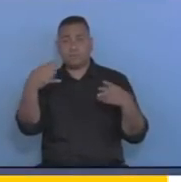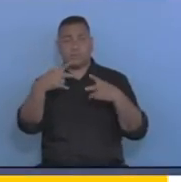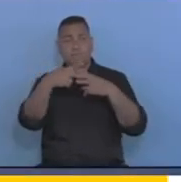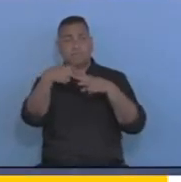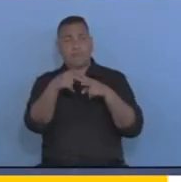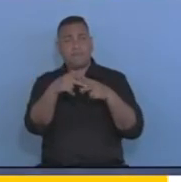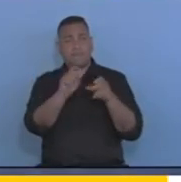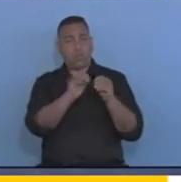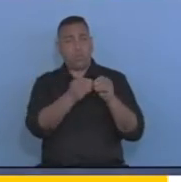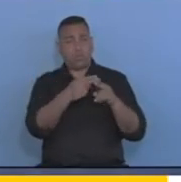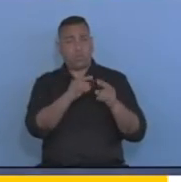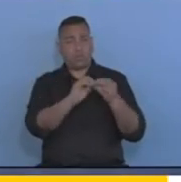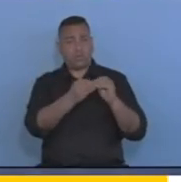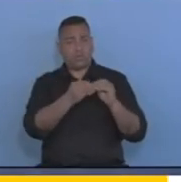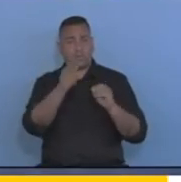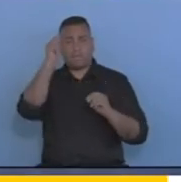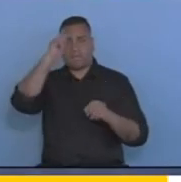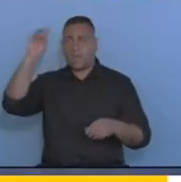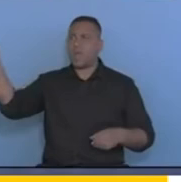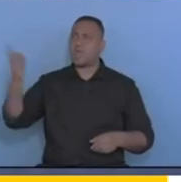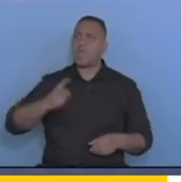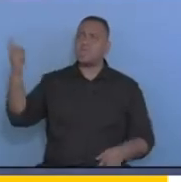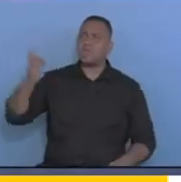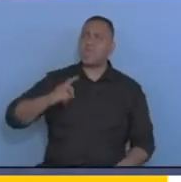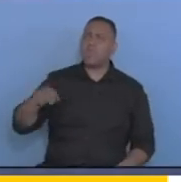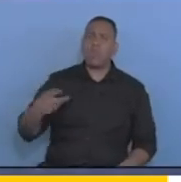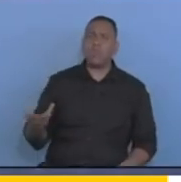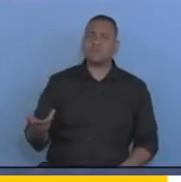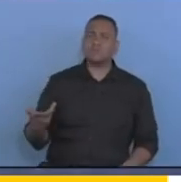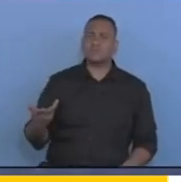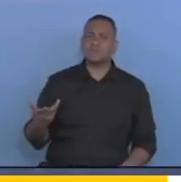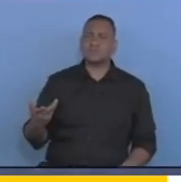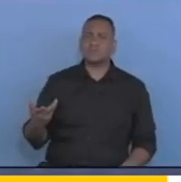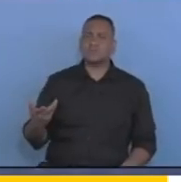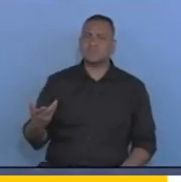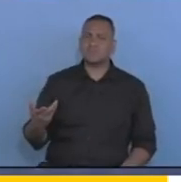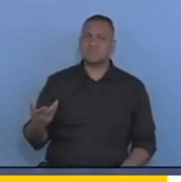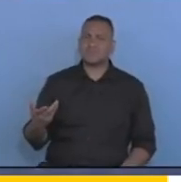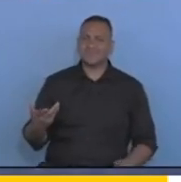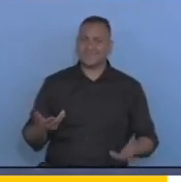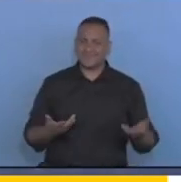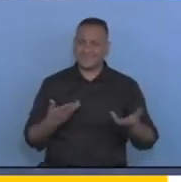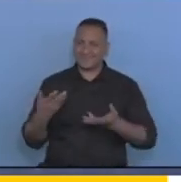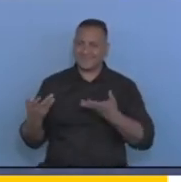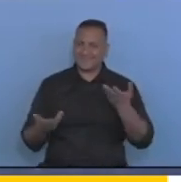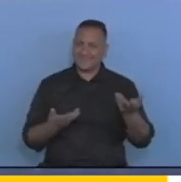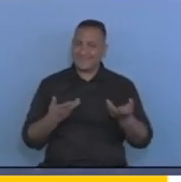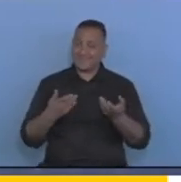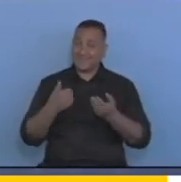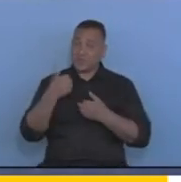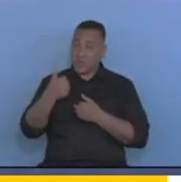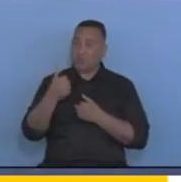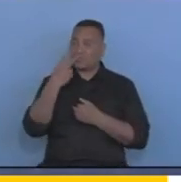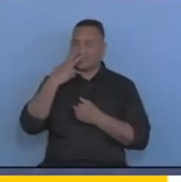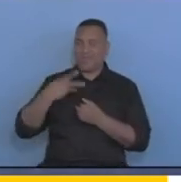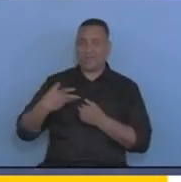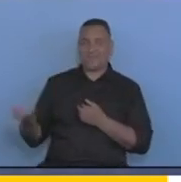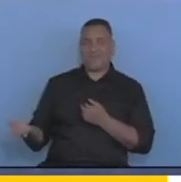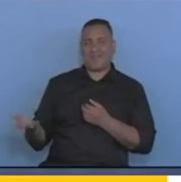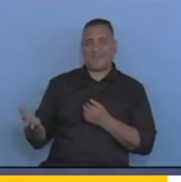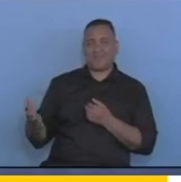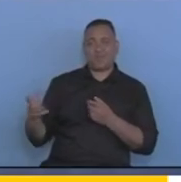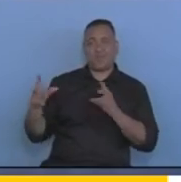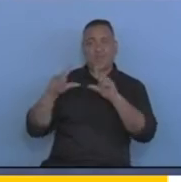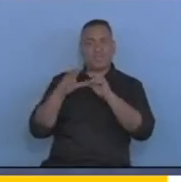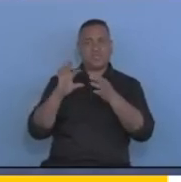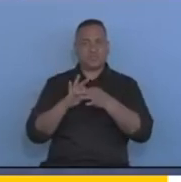I'm just happy, you know, that we are hitting this industry, and you know what, it's about time. Yes. And in terms of the student makeup, are there a lot more